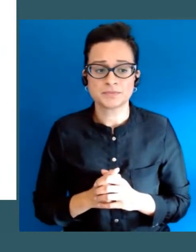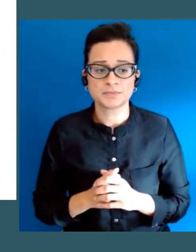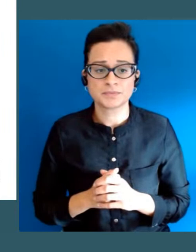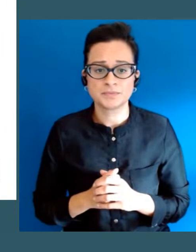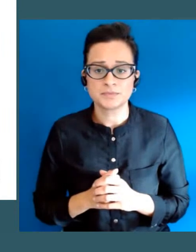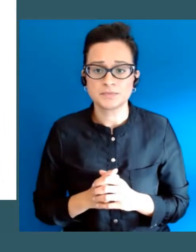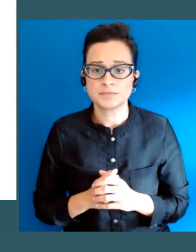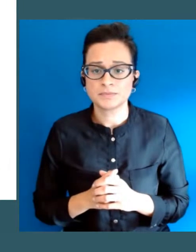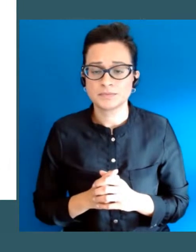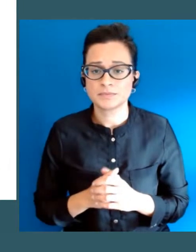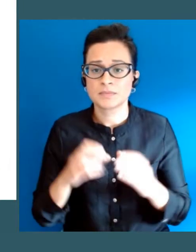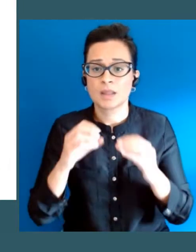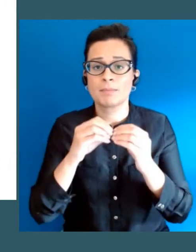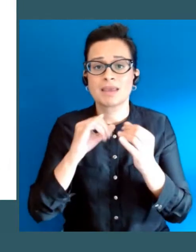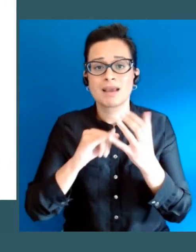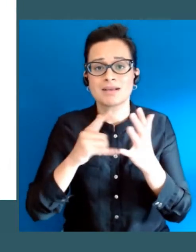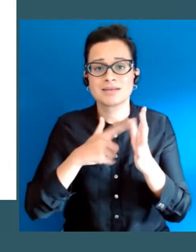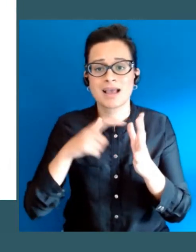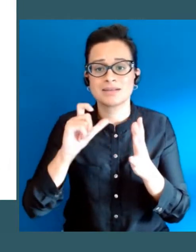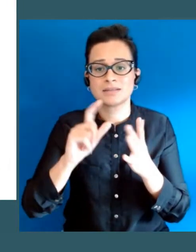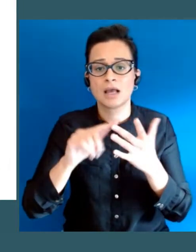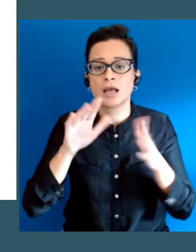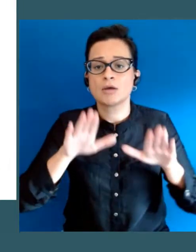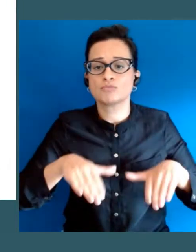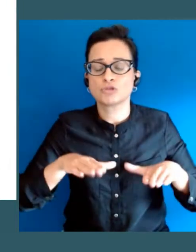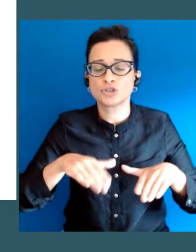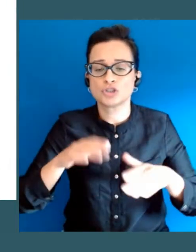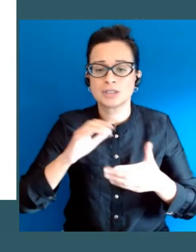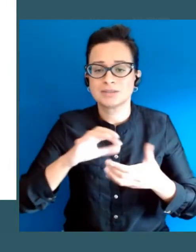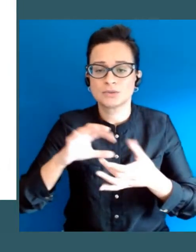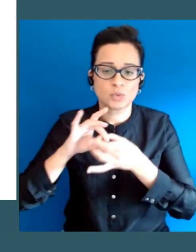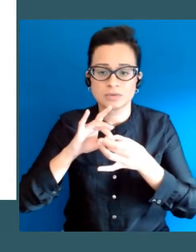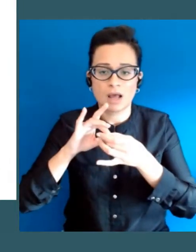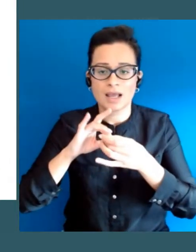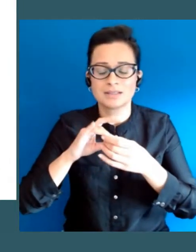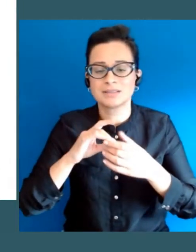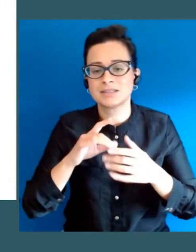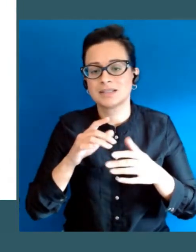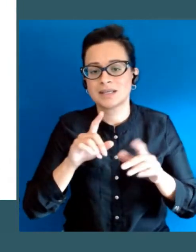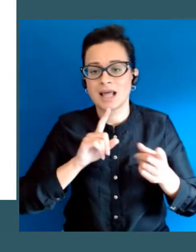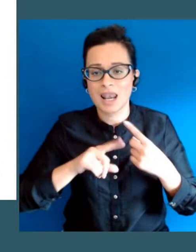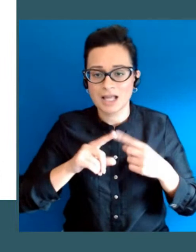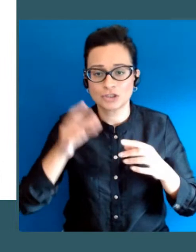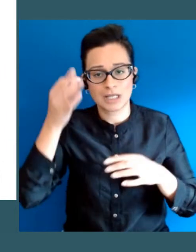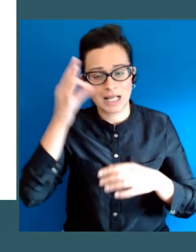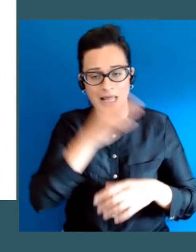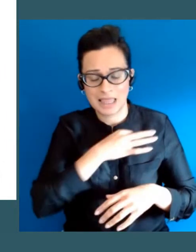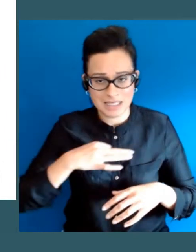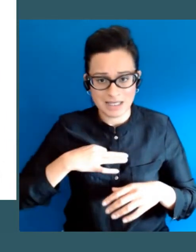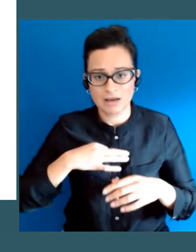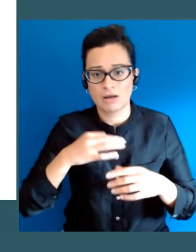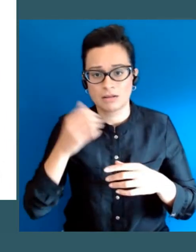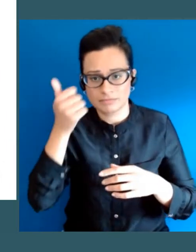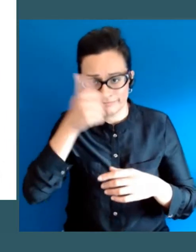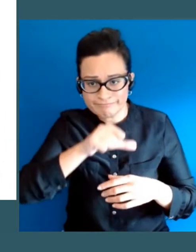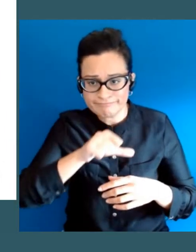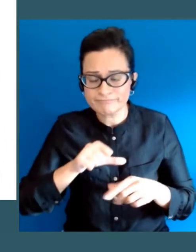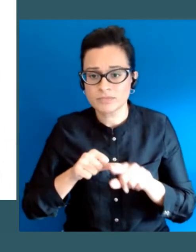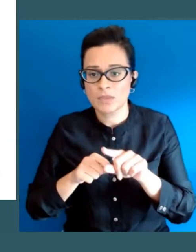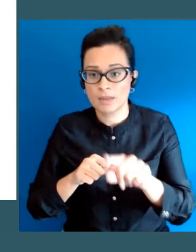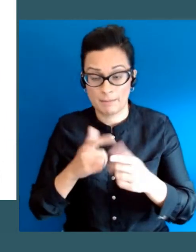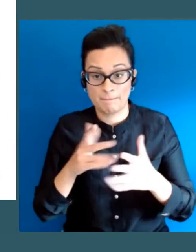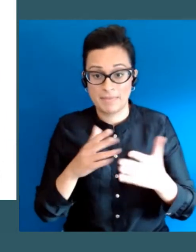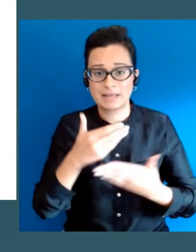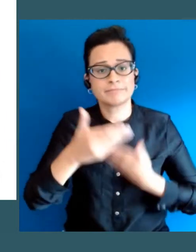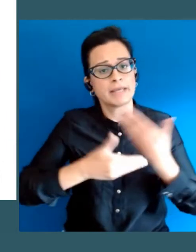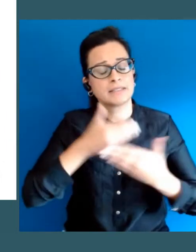BSACI, British Society of Allergy and Clinical Immunology, has laid down extensive guidelines on evaluation of peanut allergy, and I will not